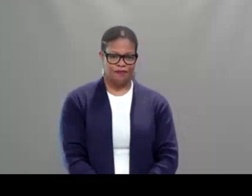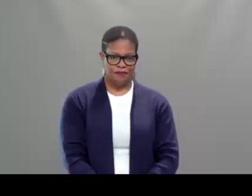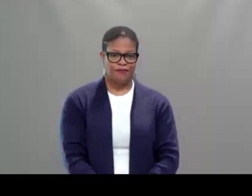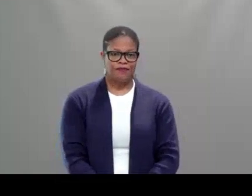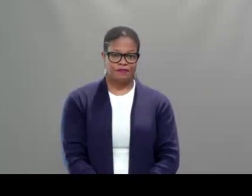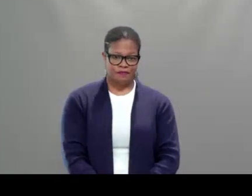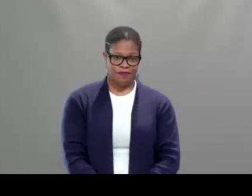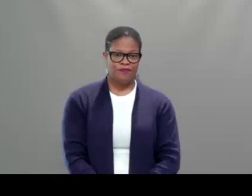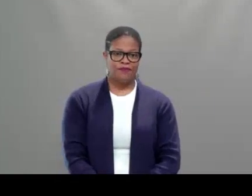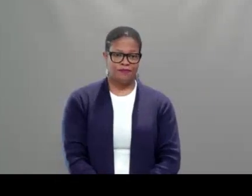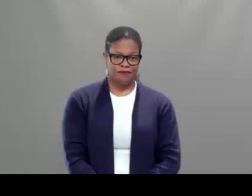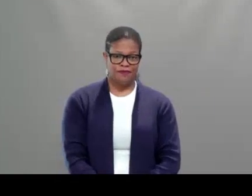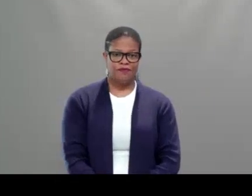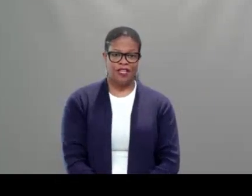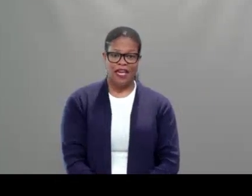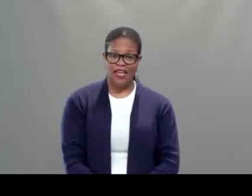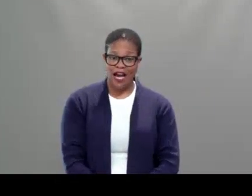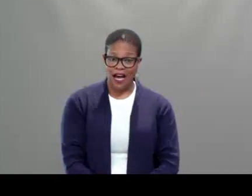So